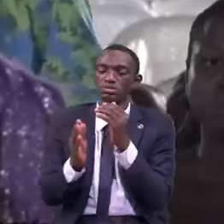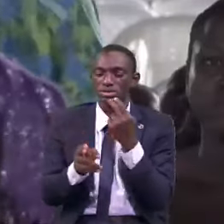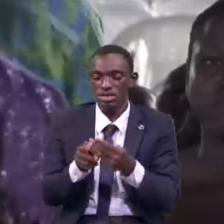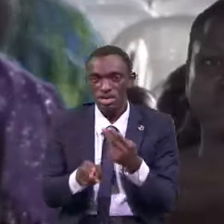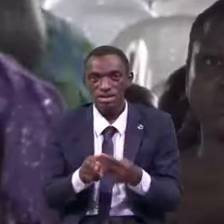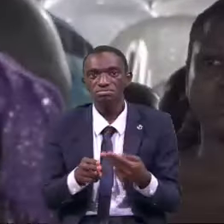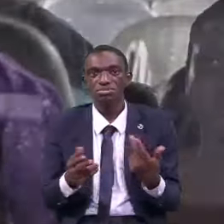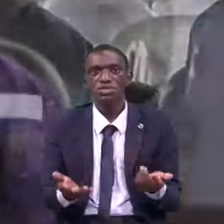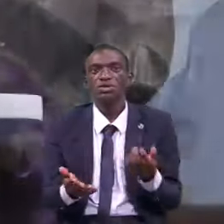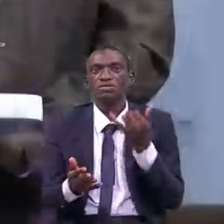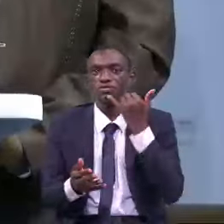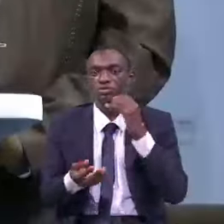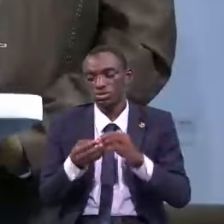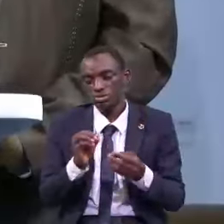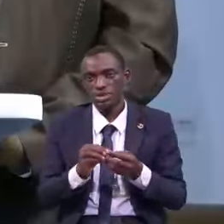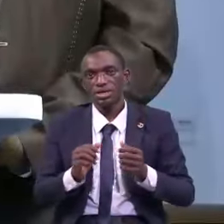All to assist you.